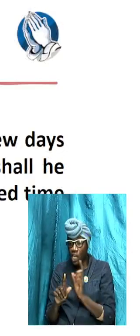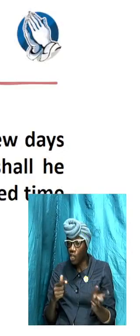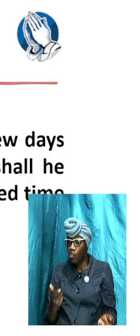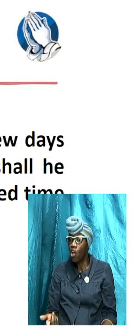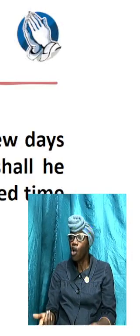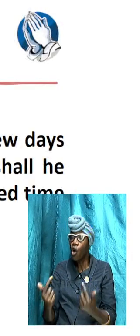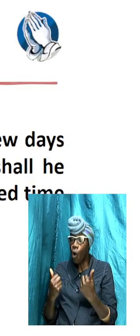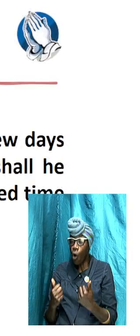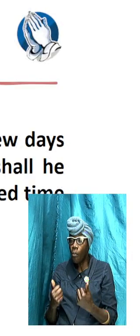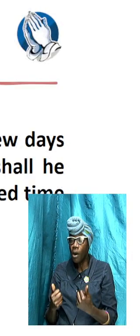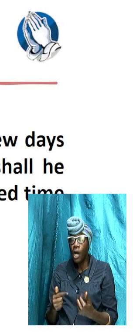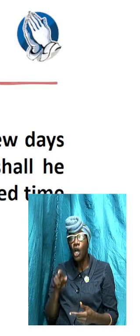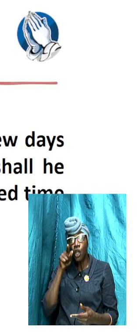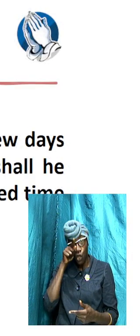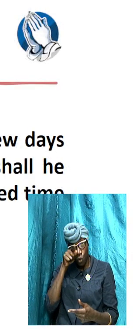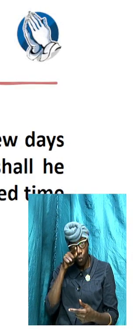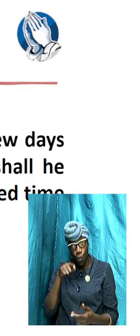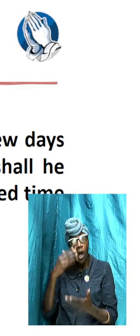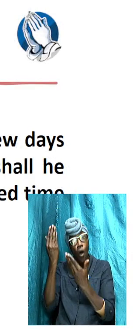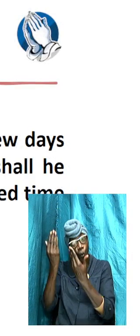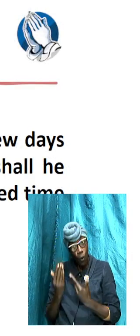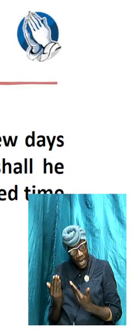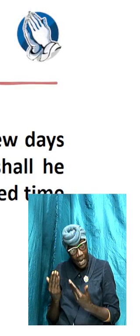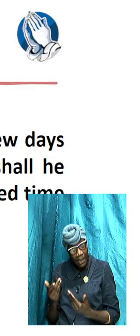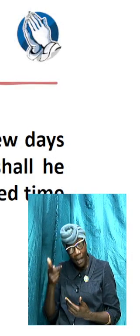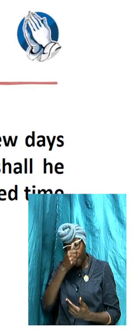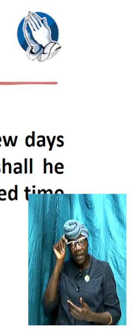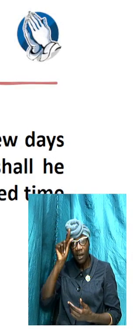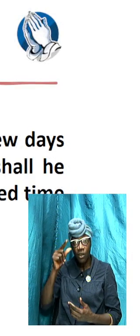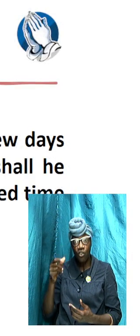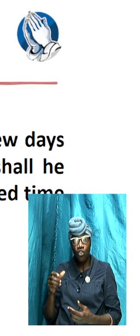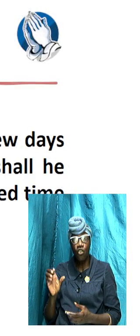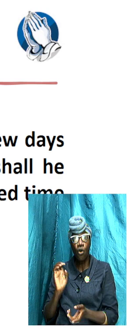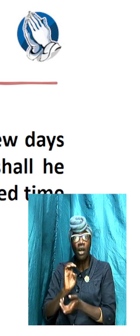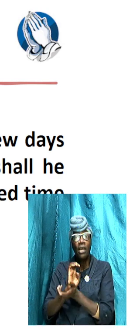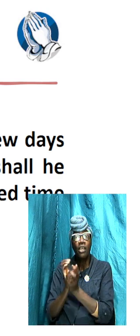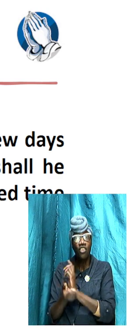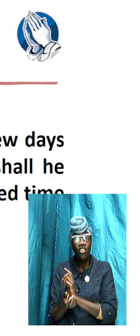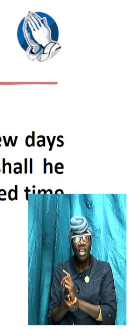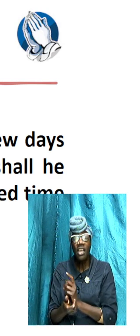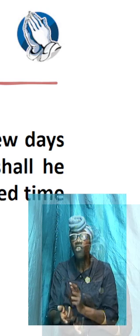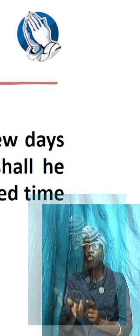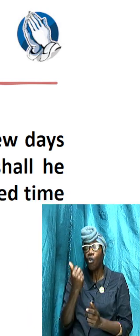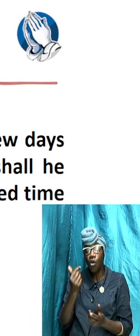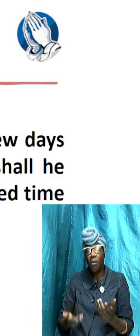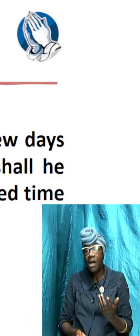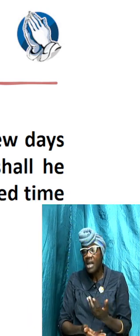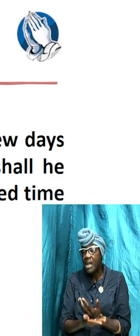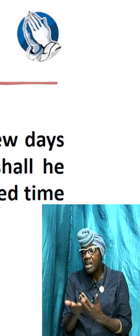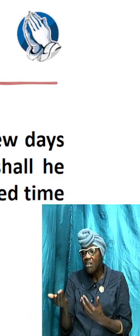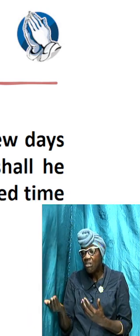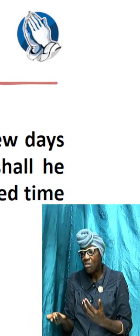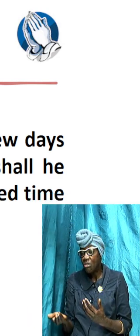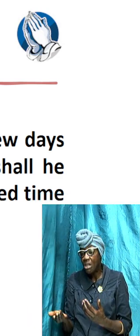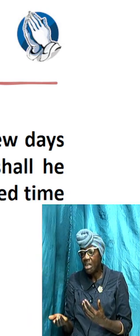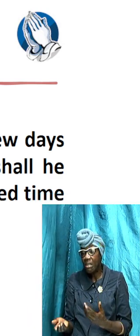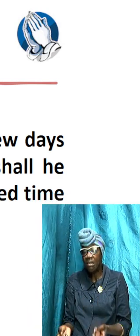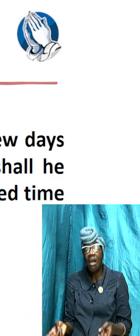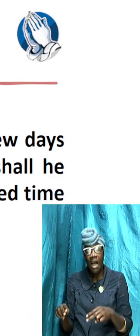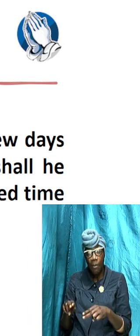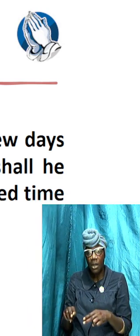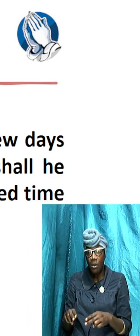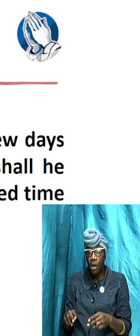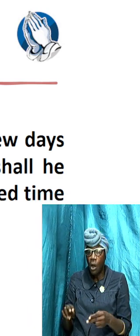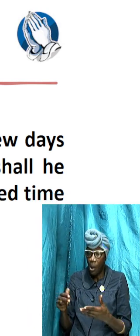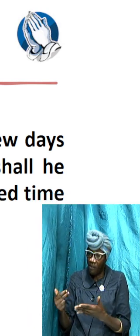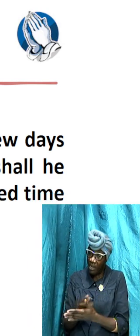what? Your change is coming. Wait. There's some stuff happening. We have a few days. It is full of trouble.